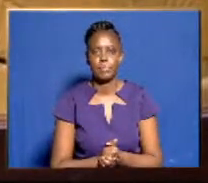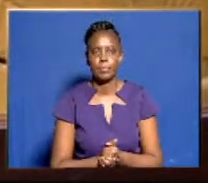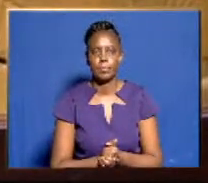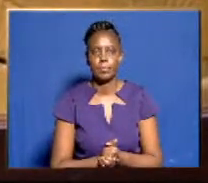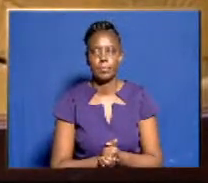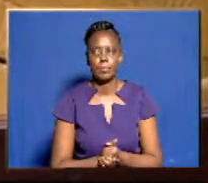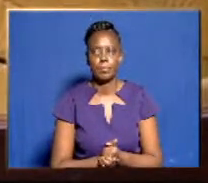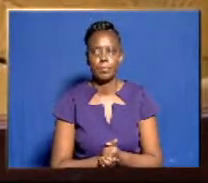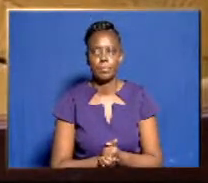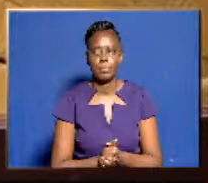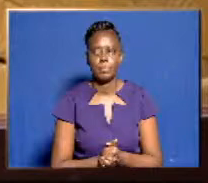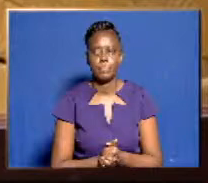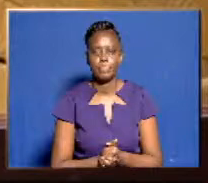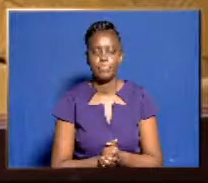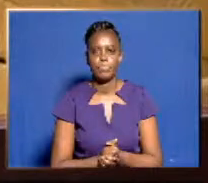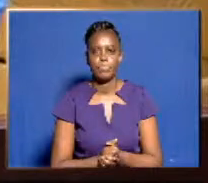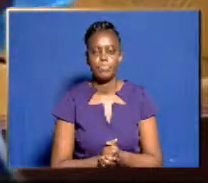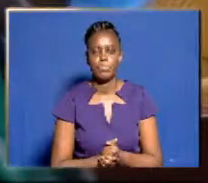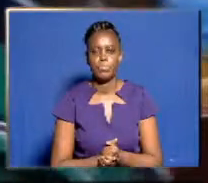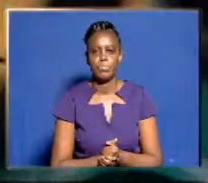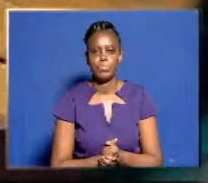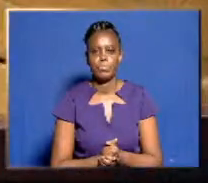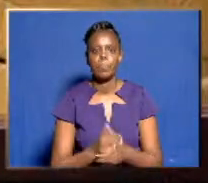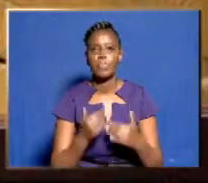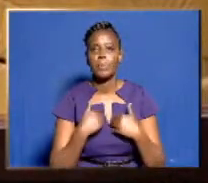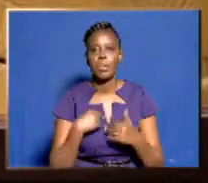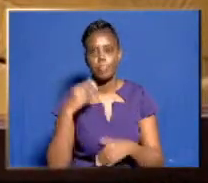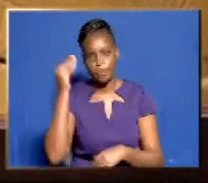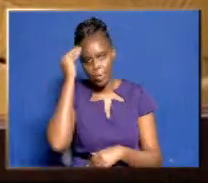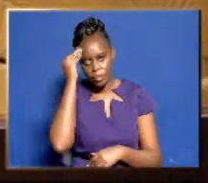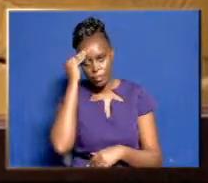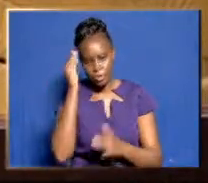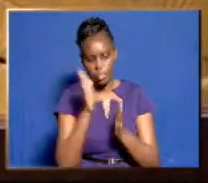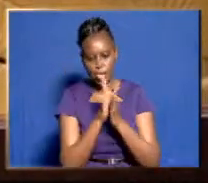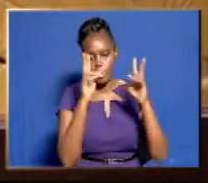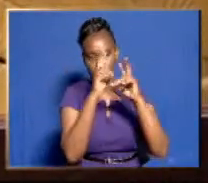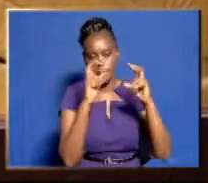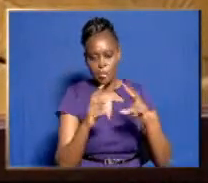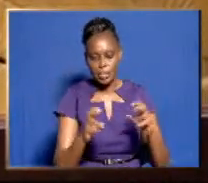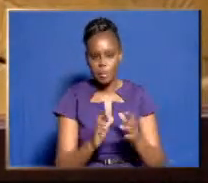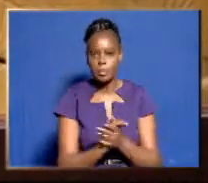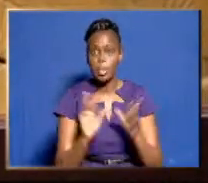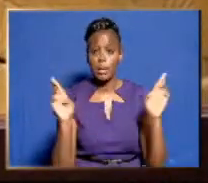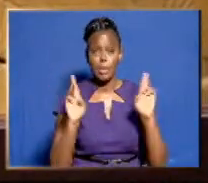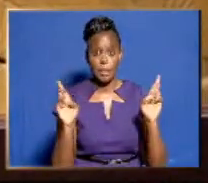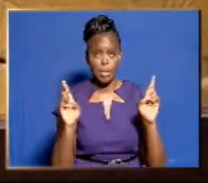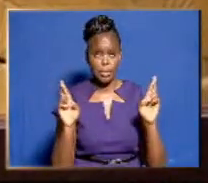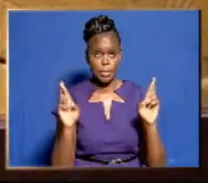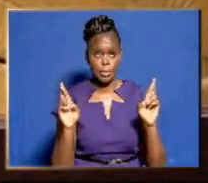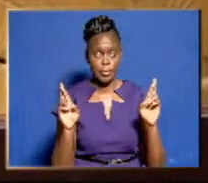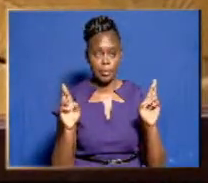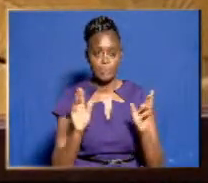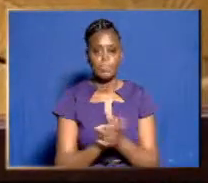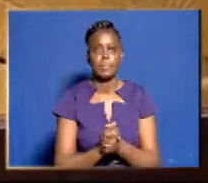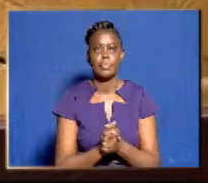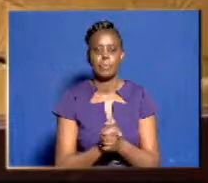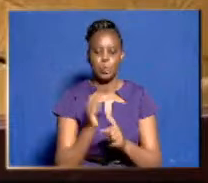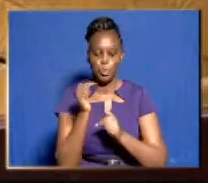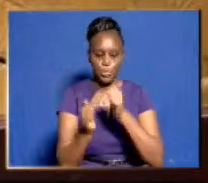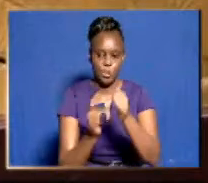Just walked out, unfortunately. So we have Education and Research. Are you ready? Yes,